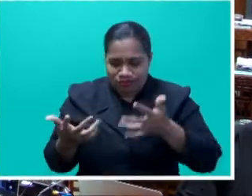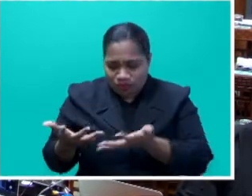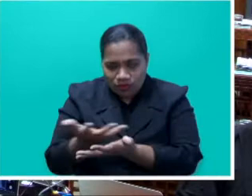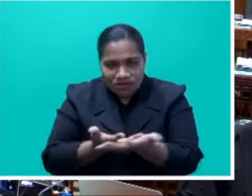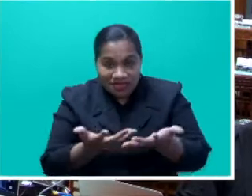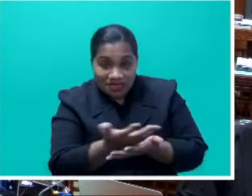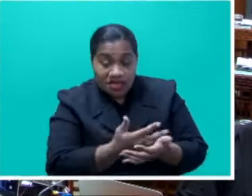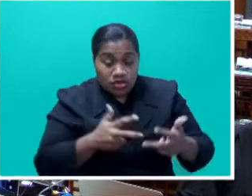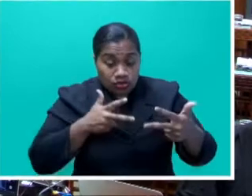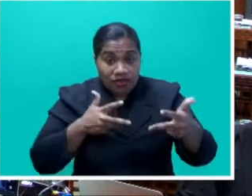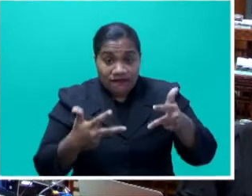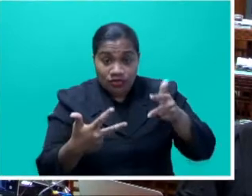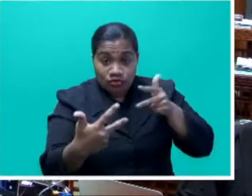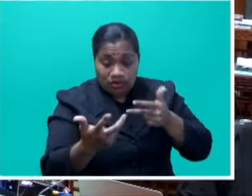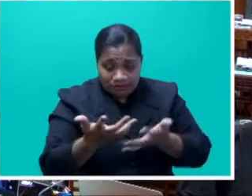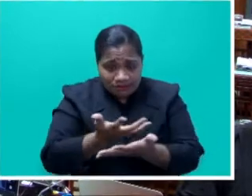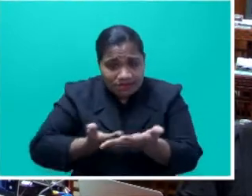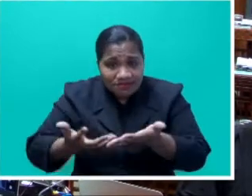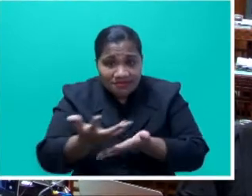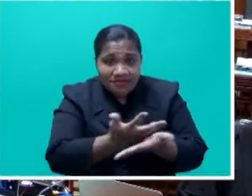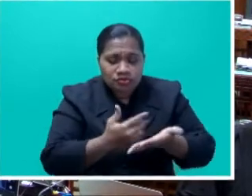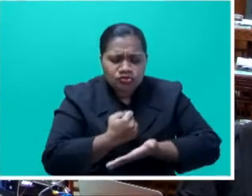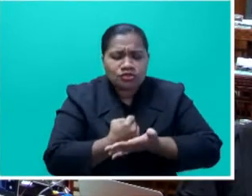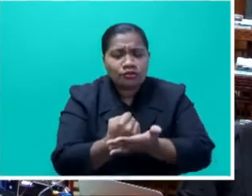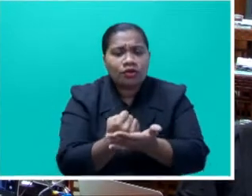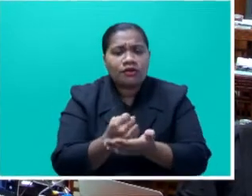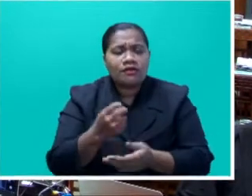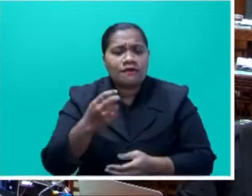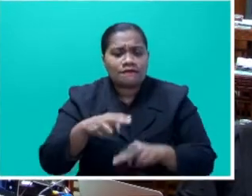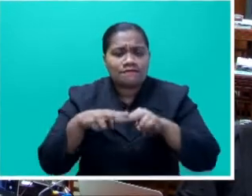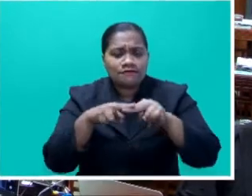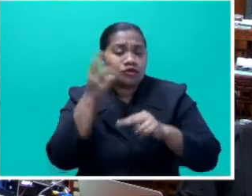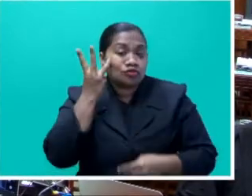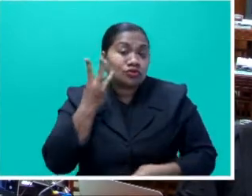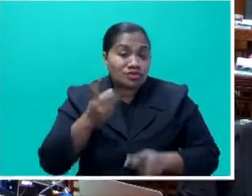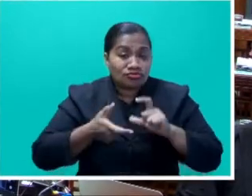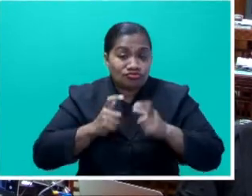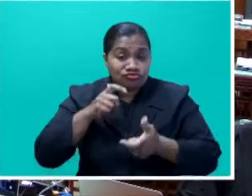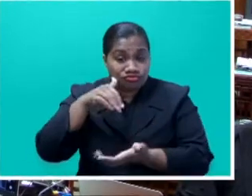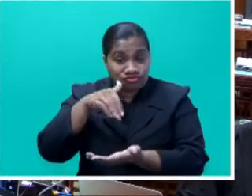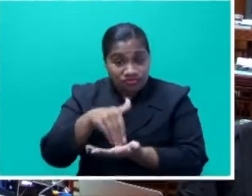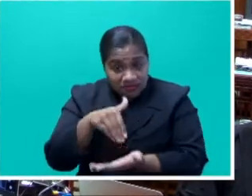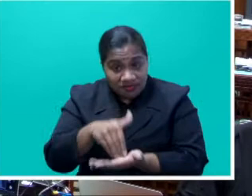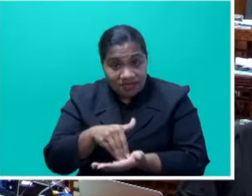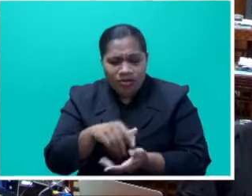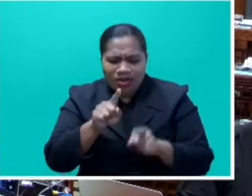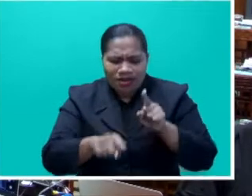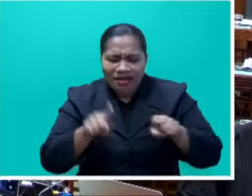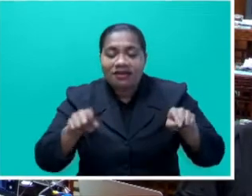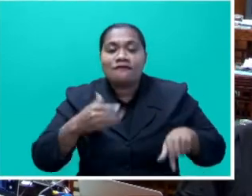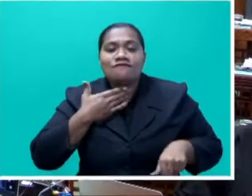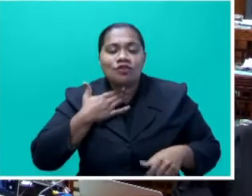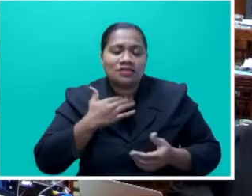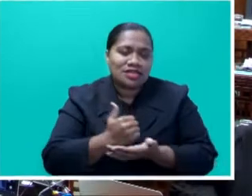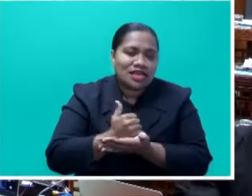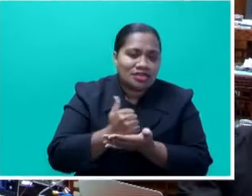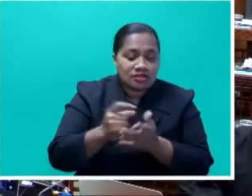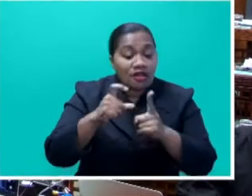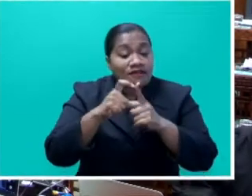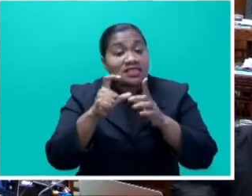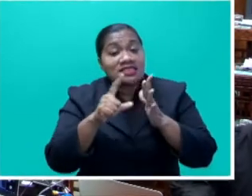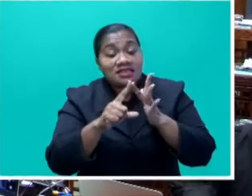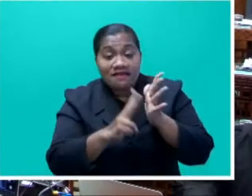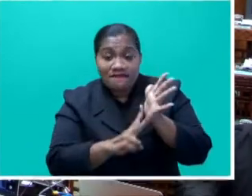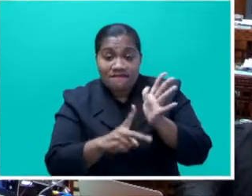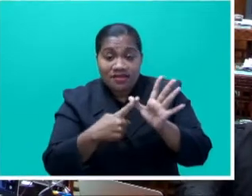virtual consultations were supported by the Fiji Women's Crisis Center, Diverse Voices in Action, that's known as DIVA for Equality, the House